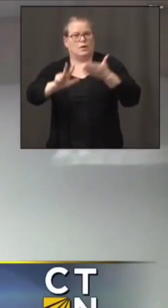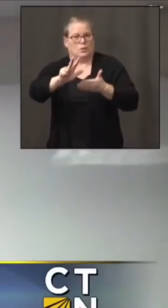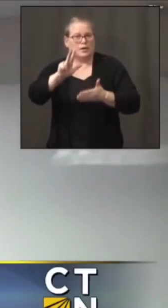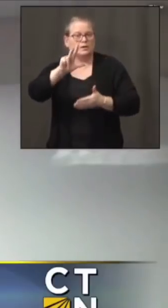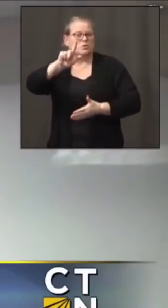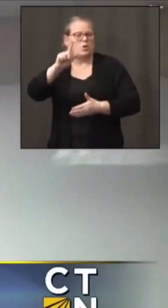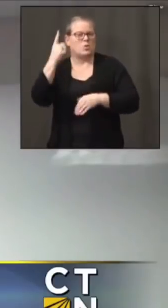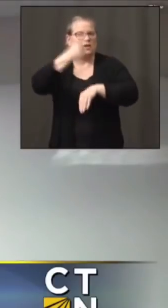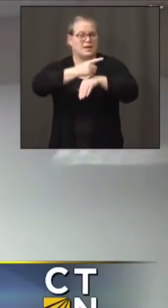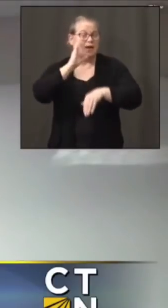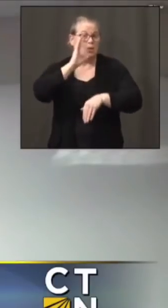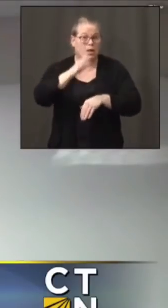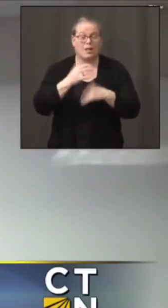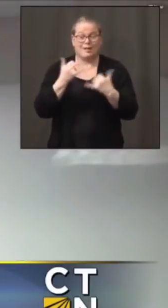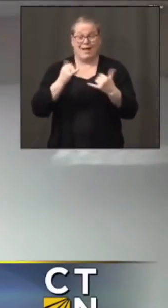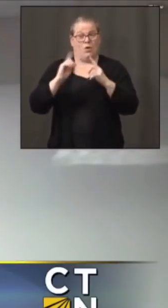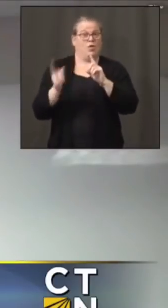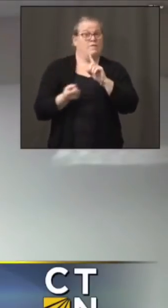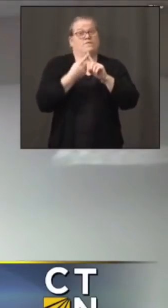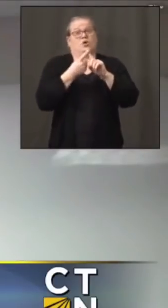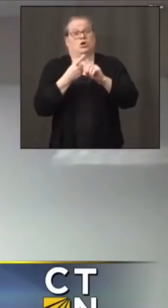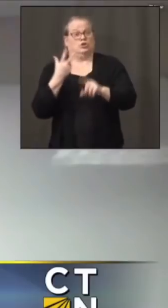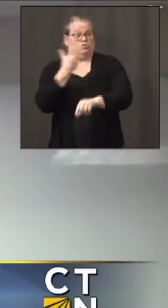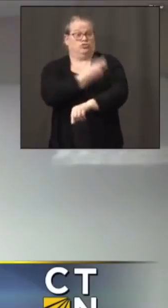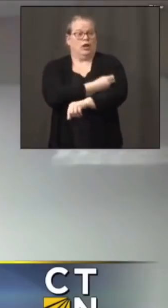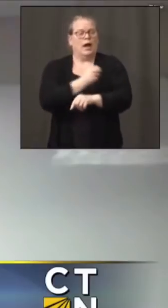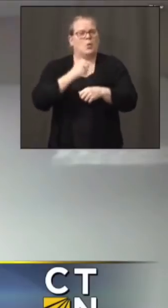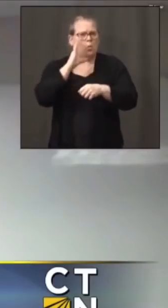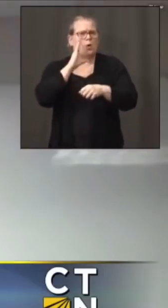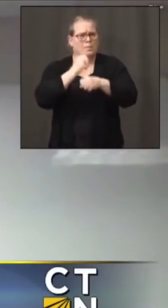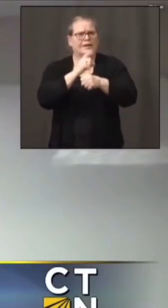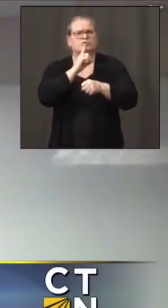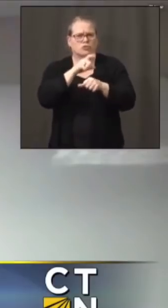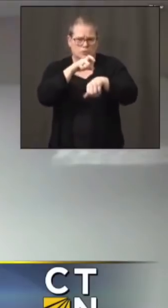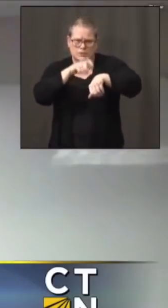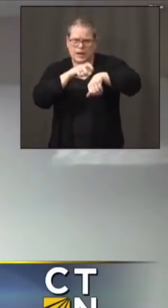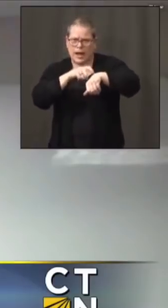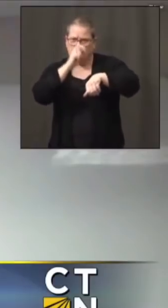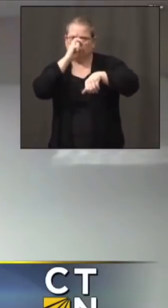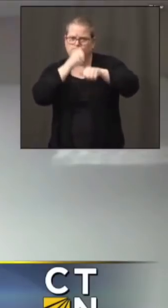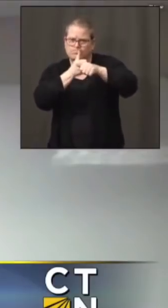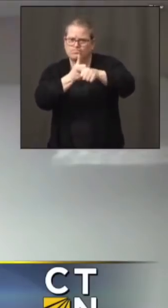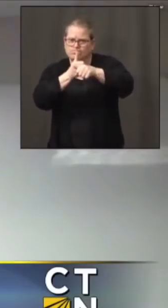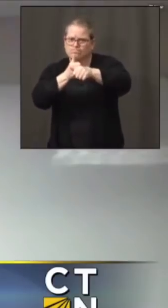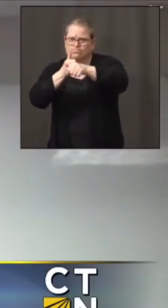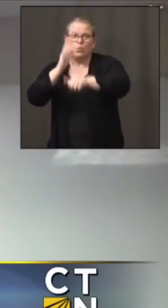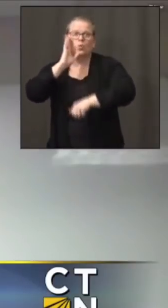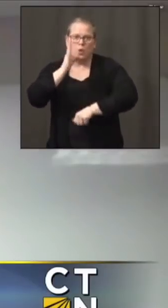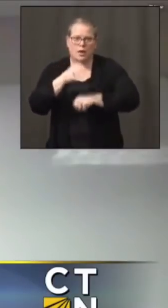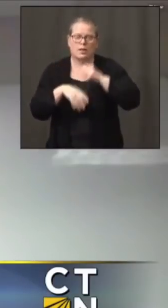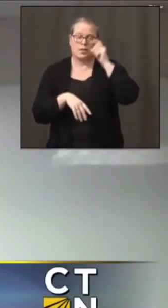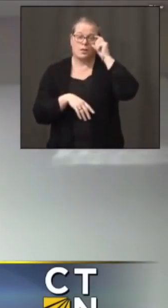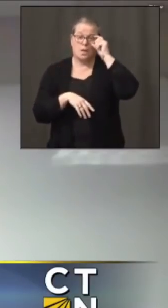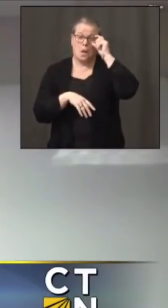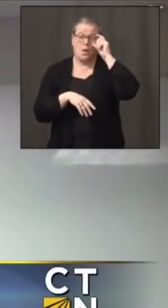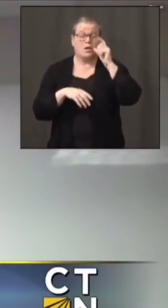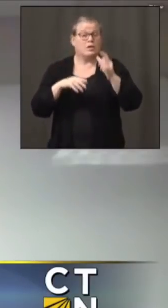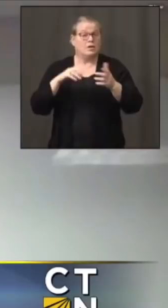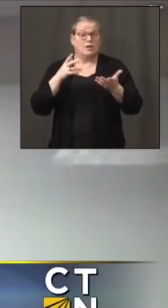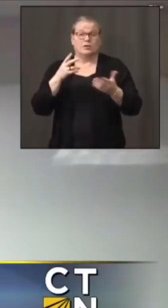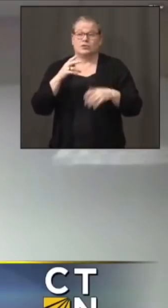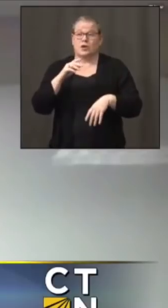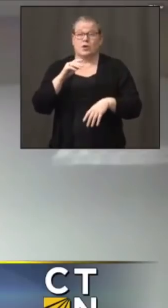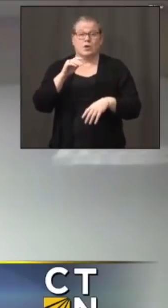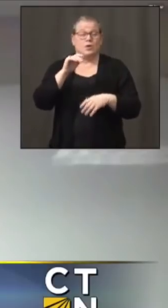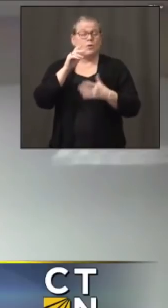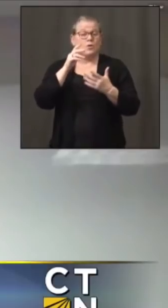few administration, we're going to ensure that we meet. So if we have to go over a day or two, if you look at the